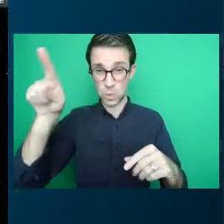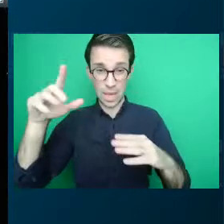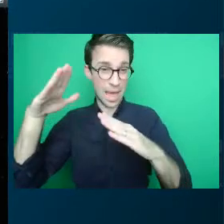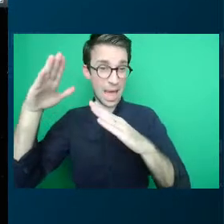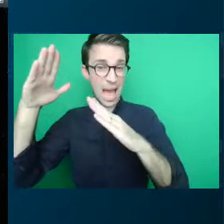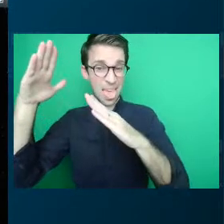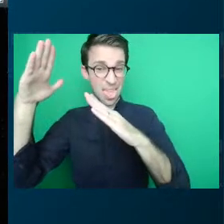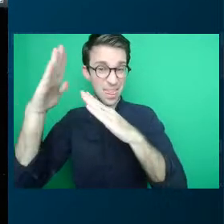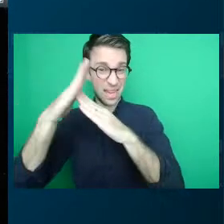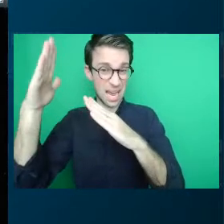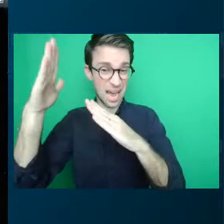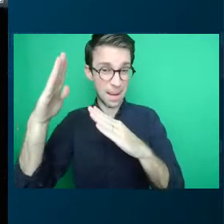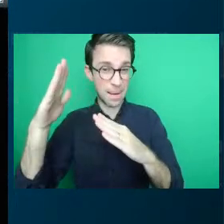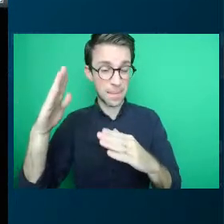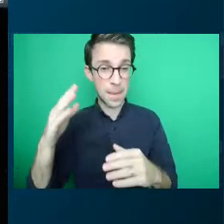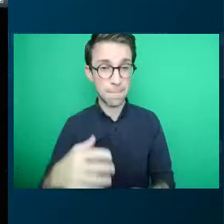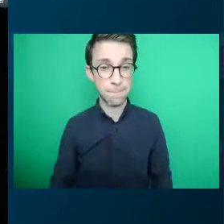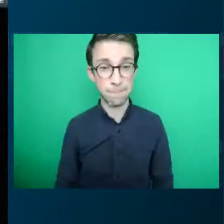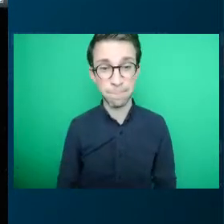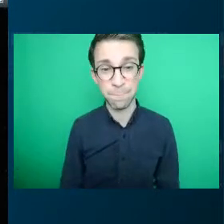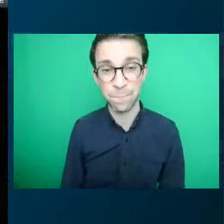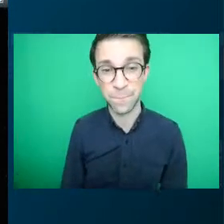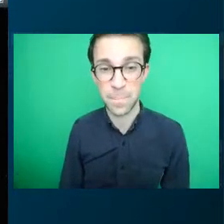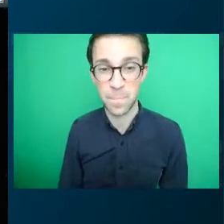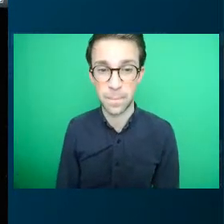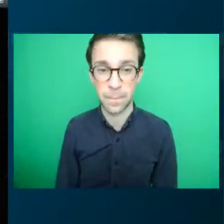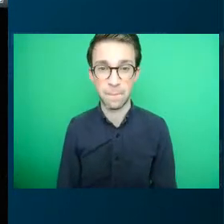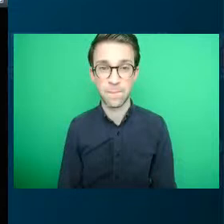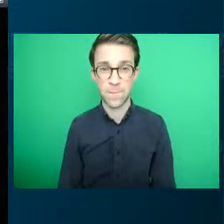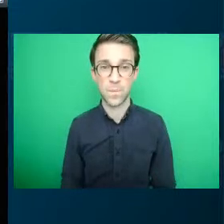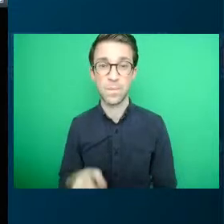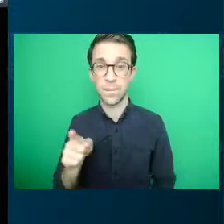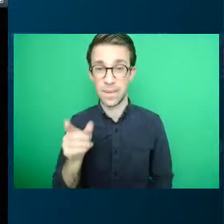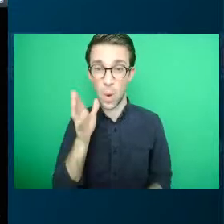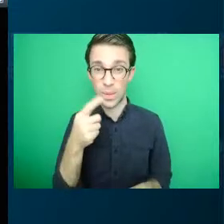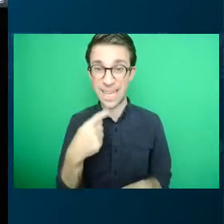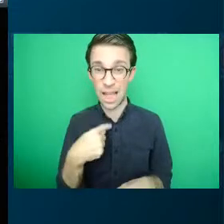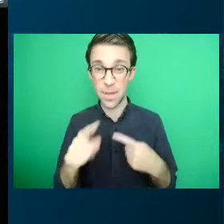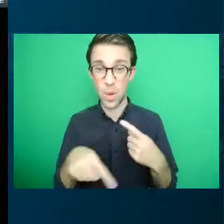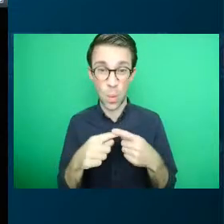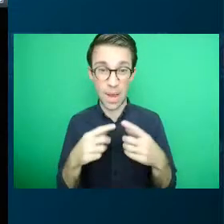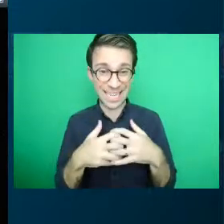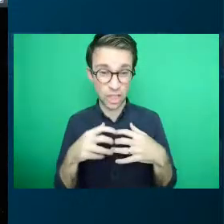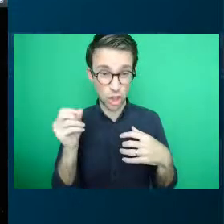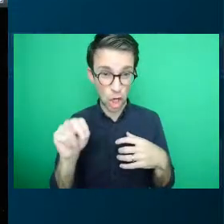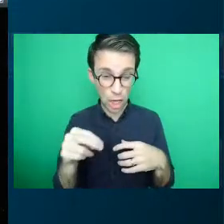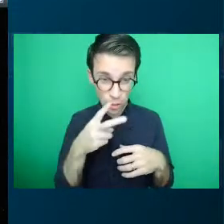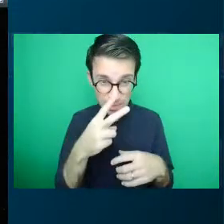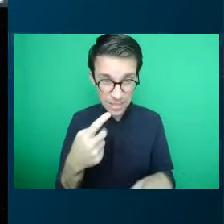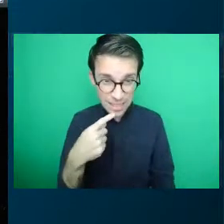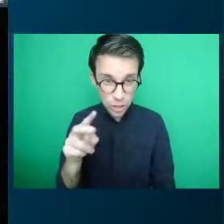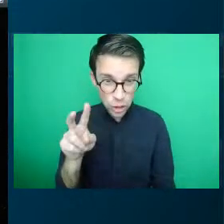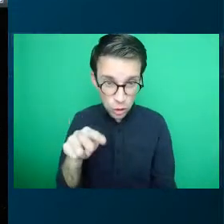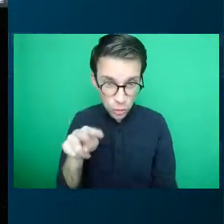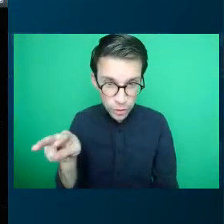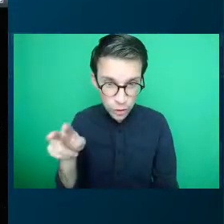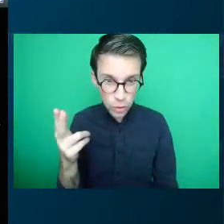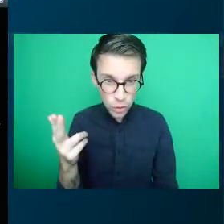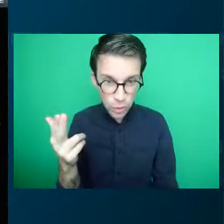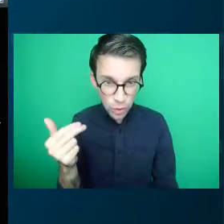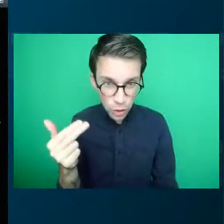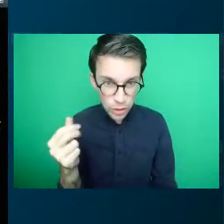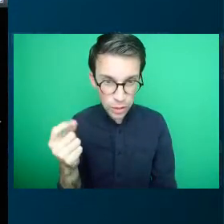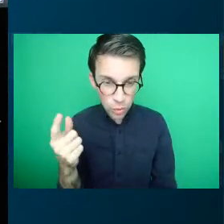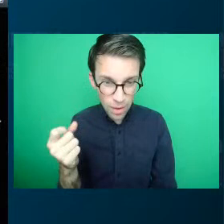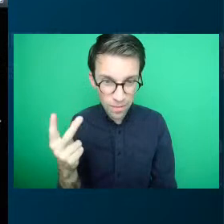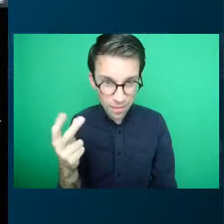top, this is actually going to tell me when I should light my engine again. So see right there, 22 seconds, 13, 12, 11,